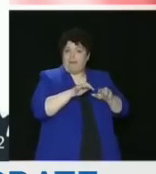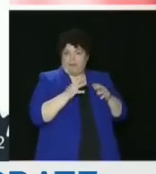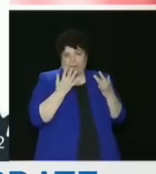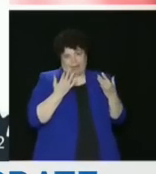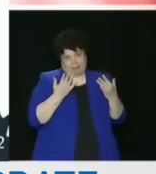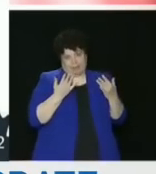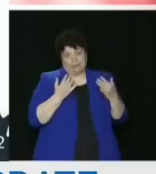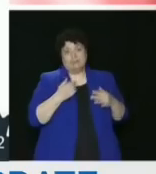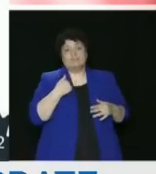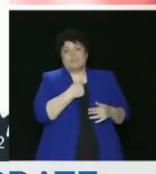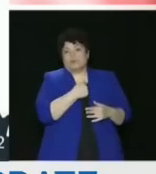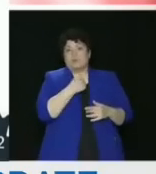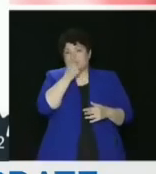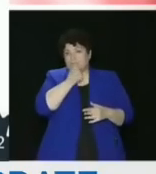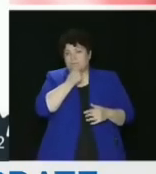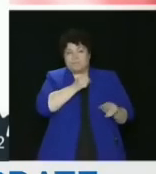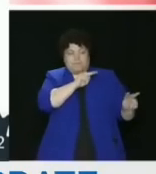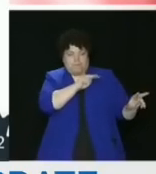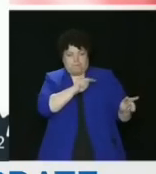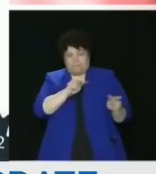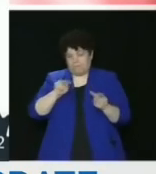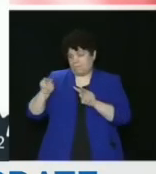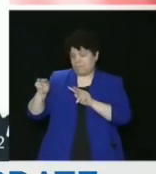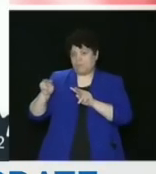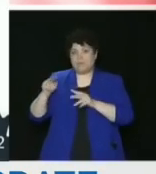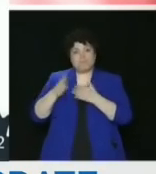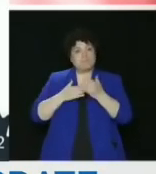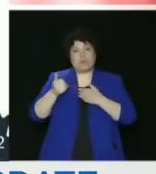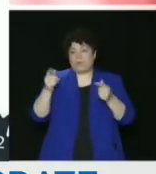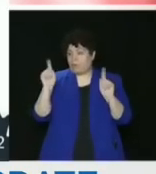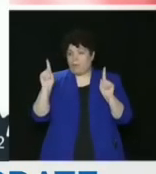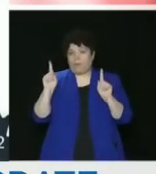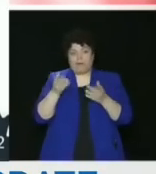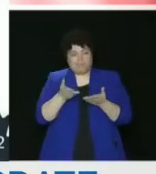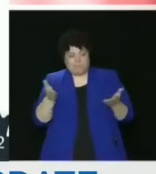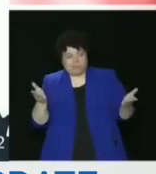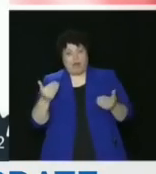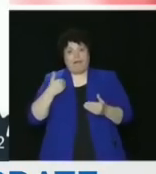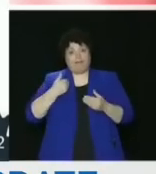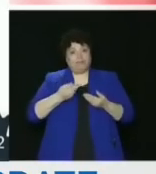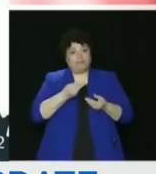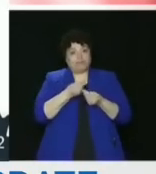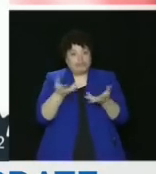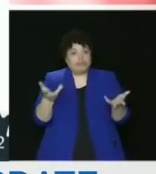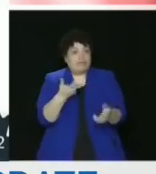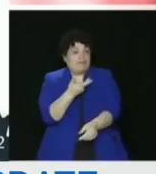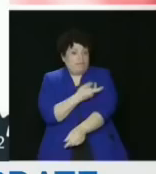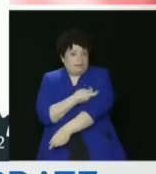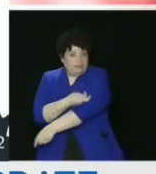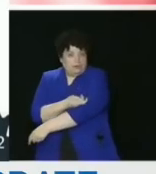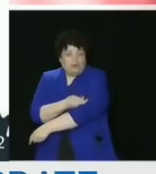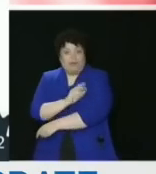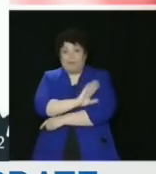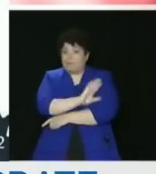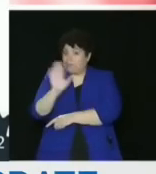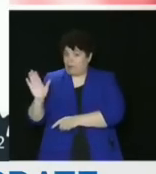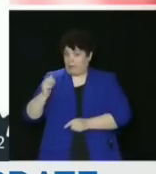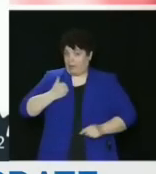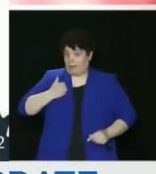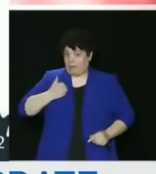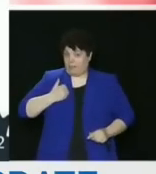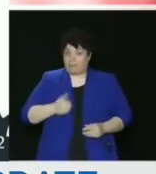remain vigilant everywhere until vaccines have rolled out across the Canadian population.